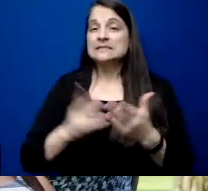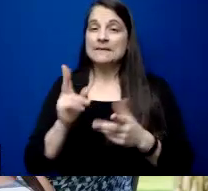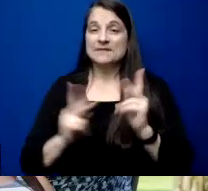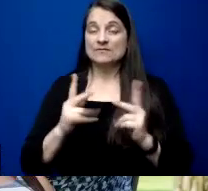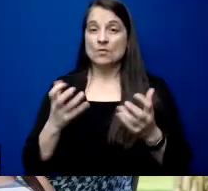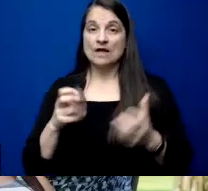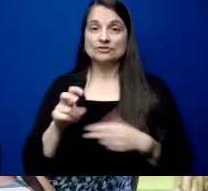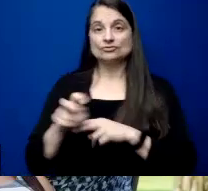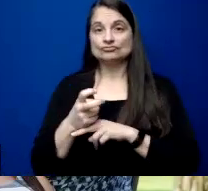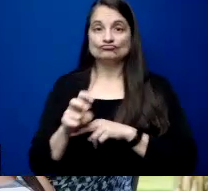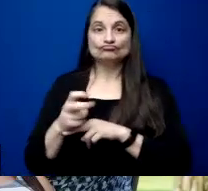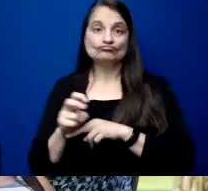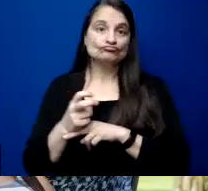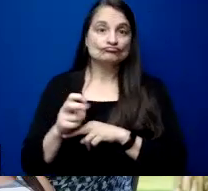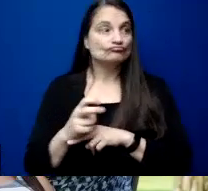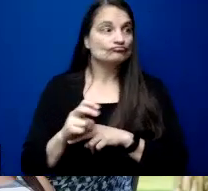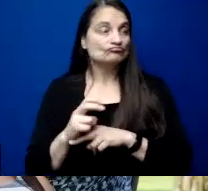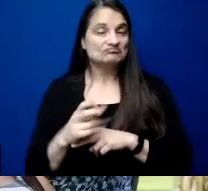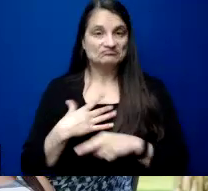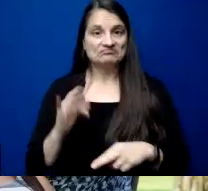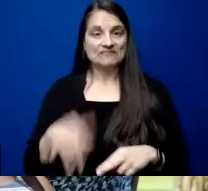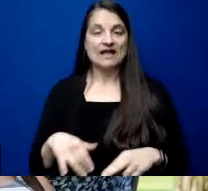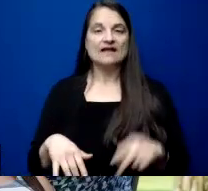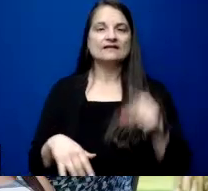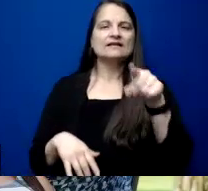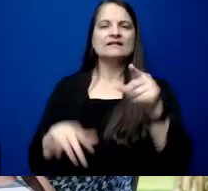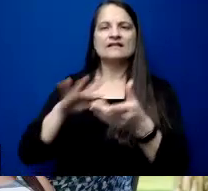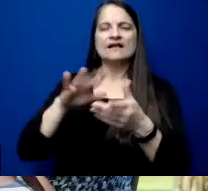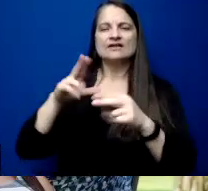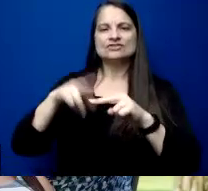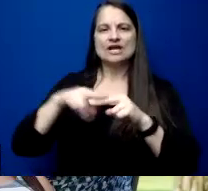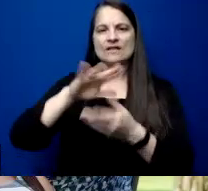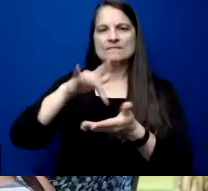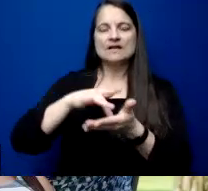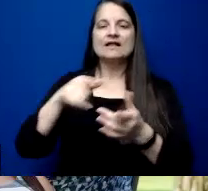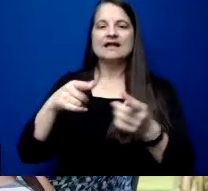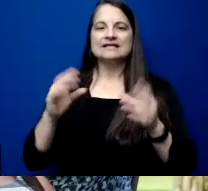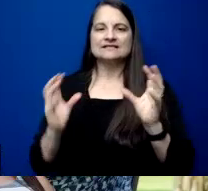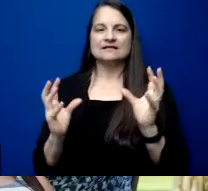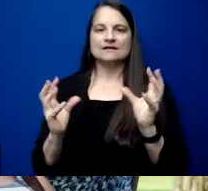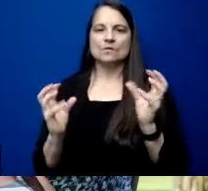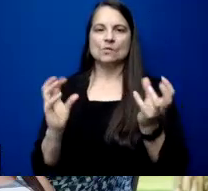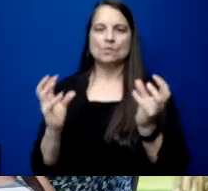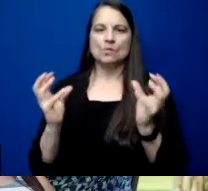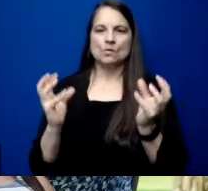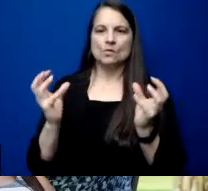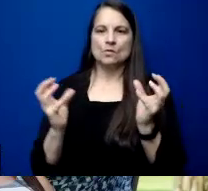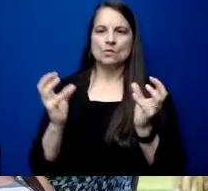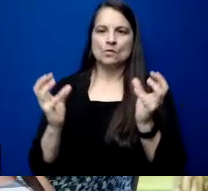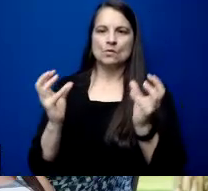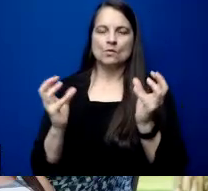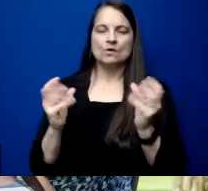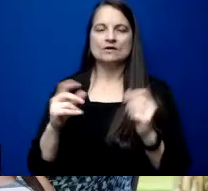around. The chair here in the middle has wiggle wobble chair feet, and